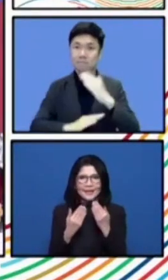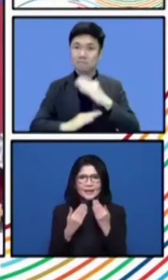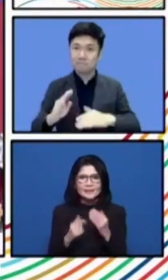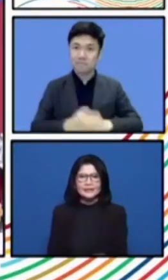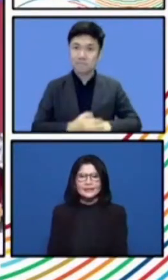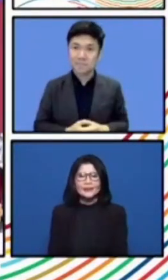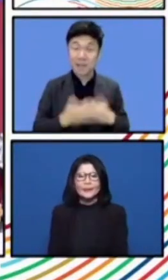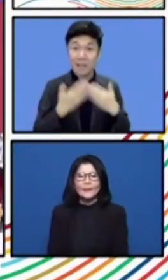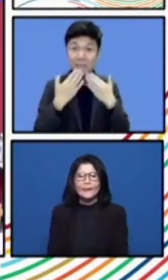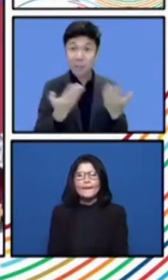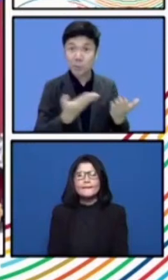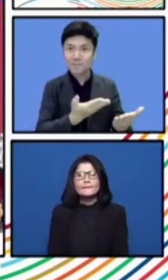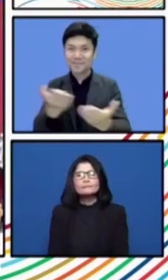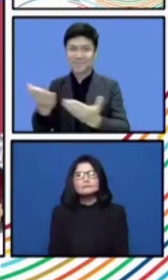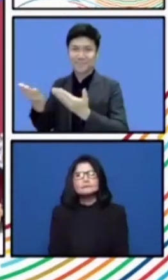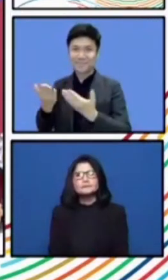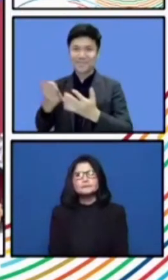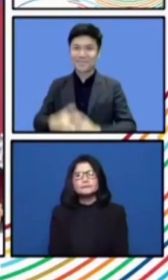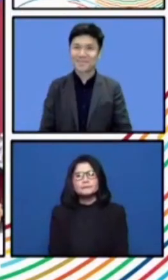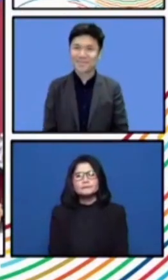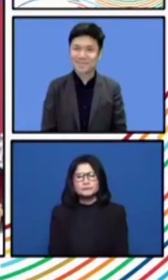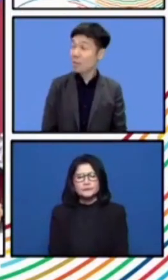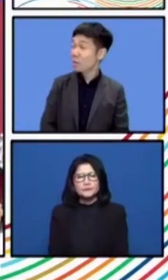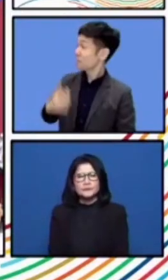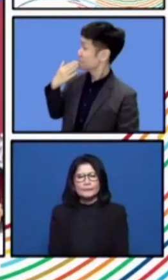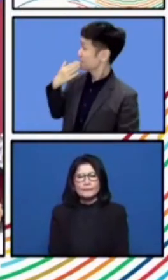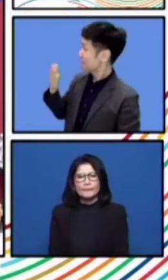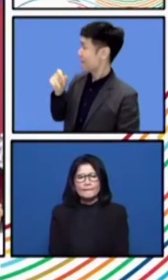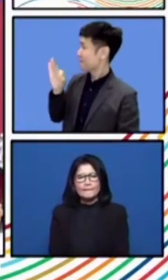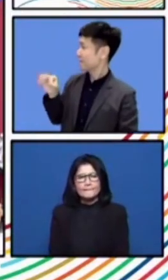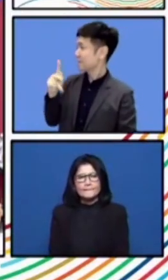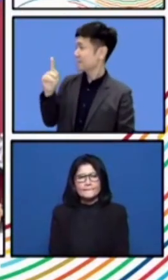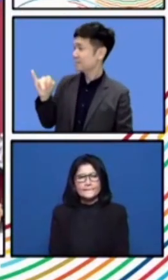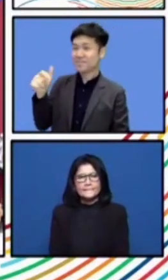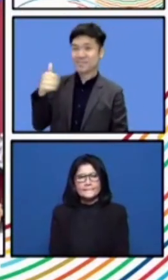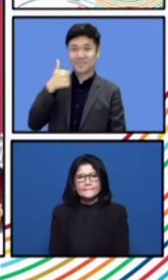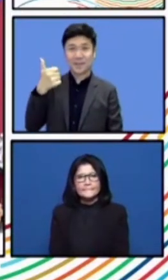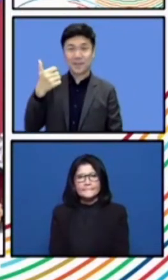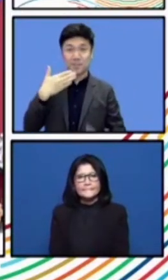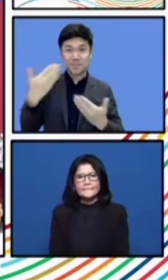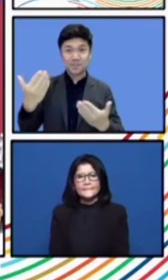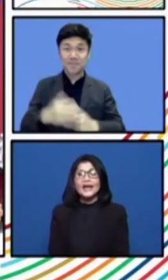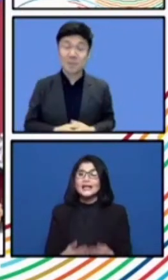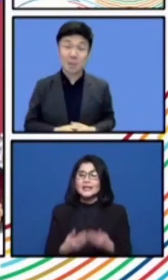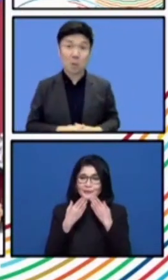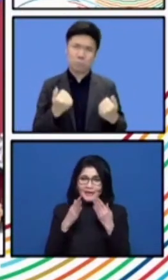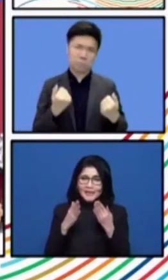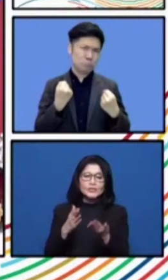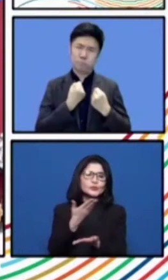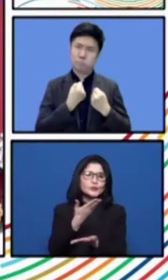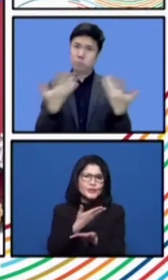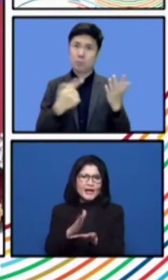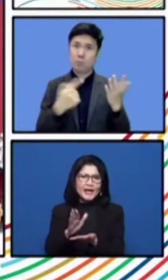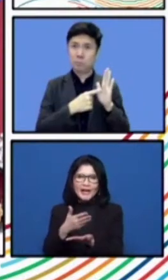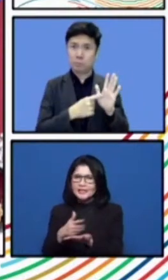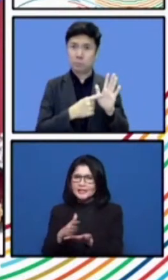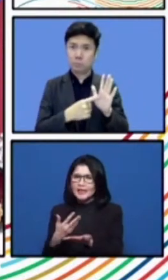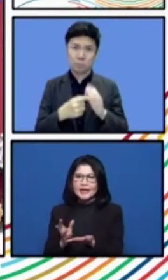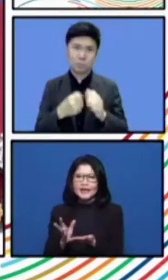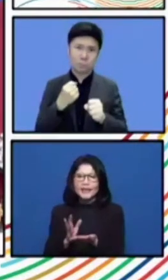thank you very much Miss afki for sharing uh with us so many examples of what you have been doing